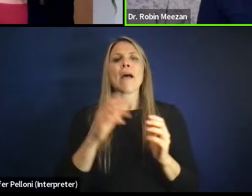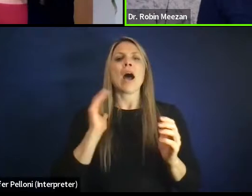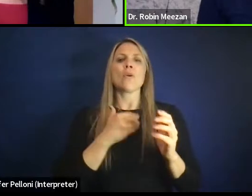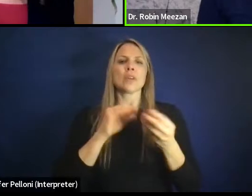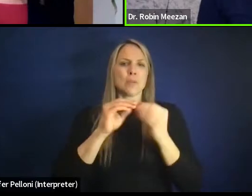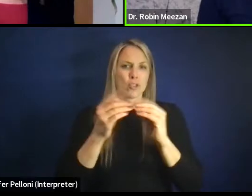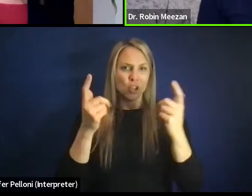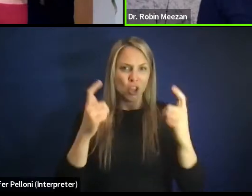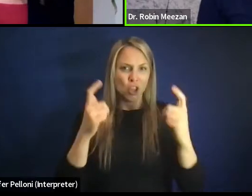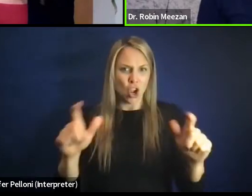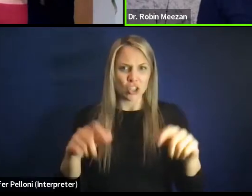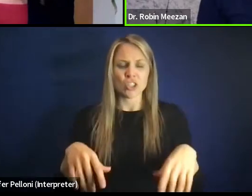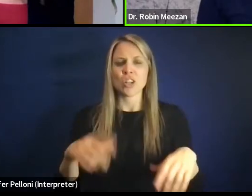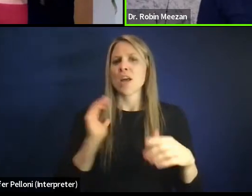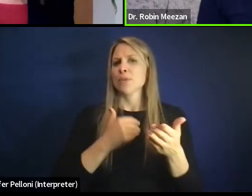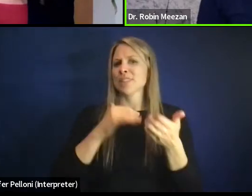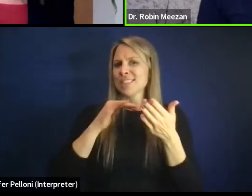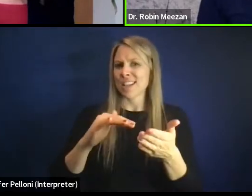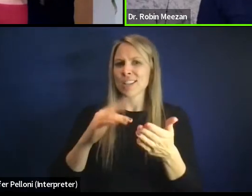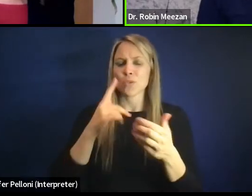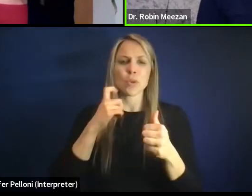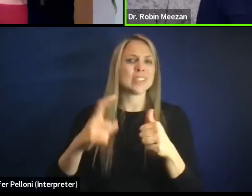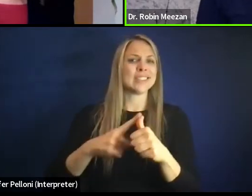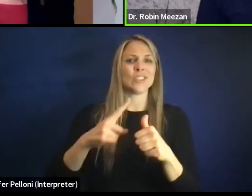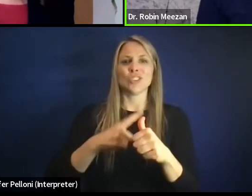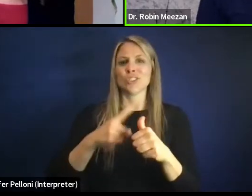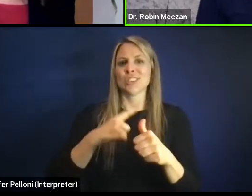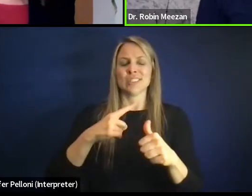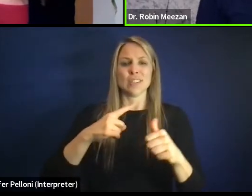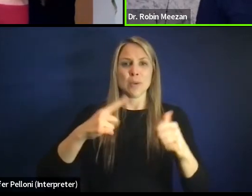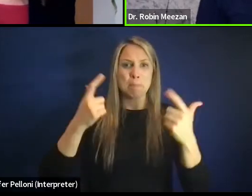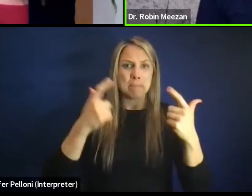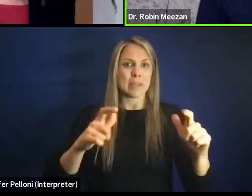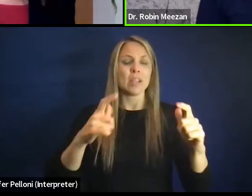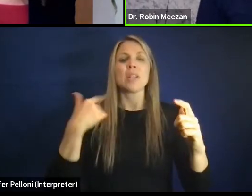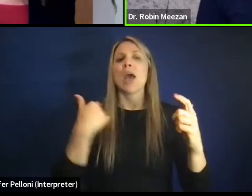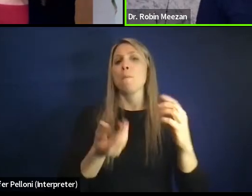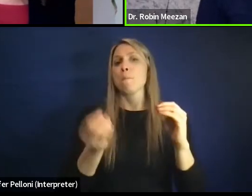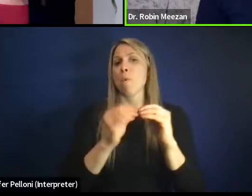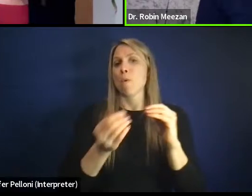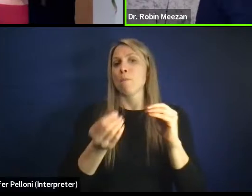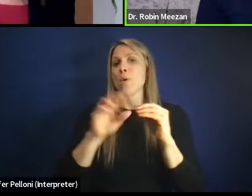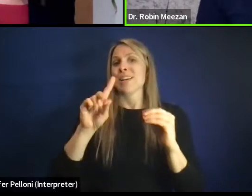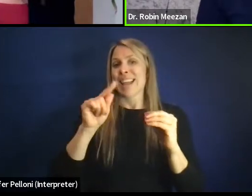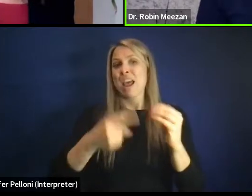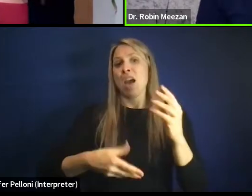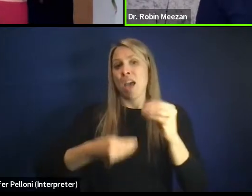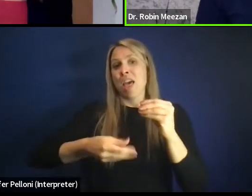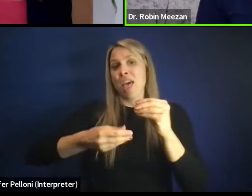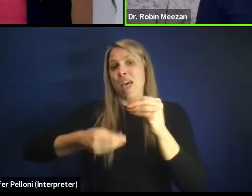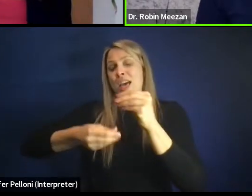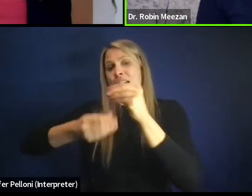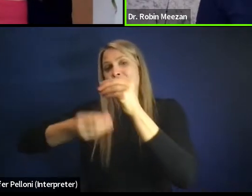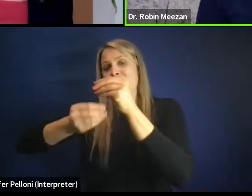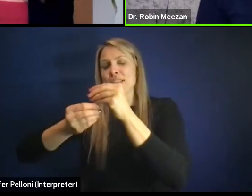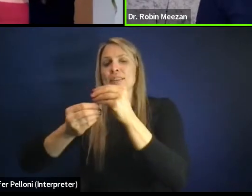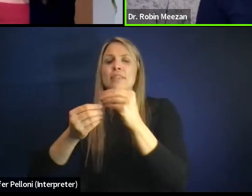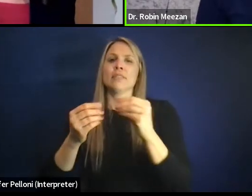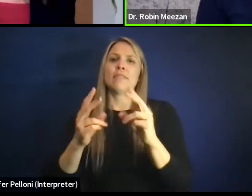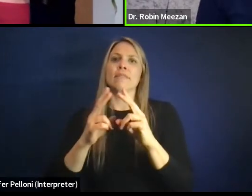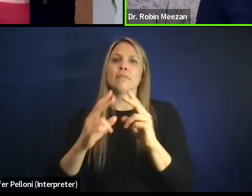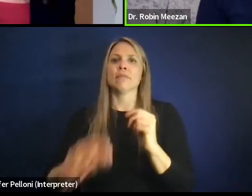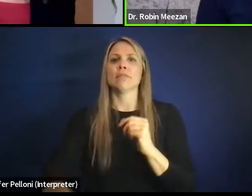studies were initially very robust, and as we get more and more data, I think it's all, of course, it's very reassuring